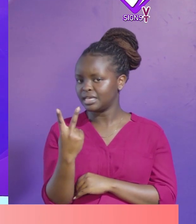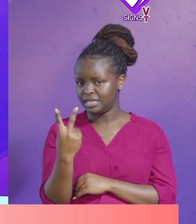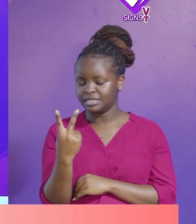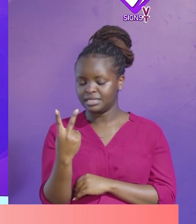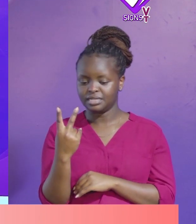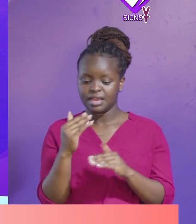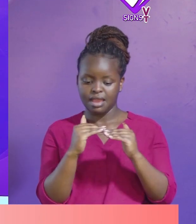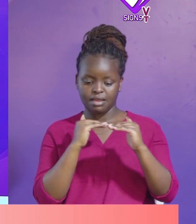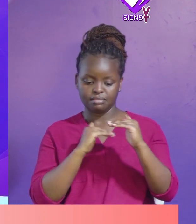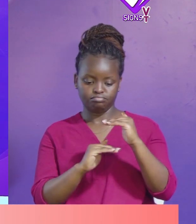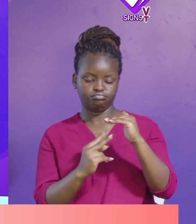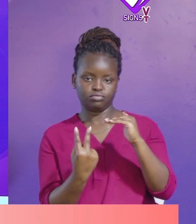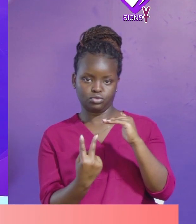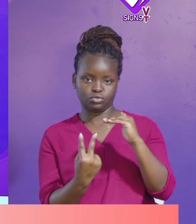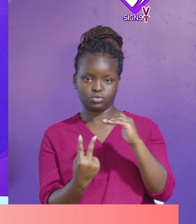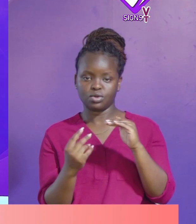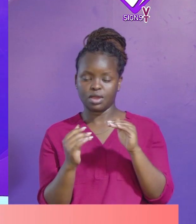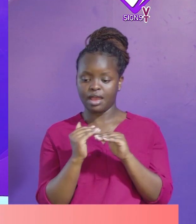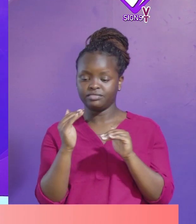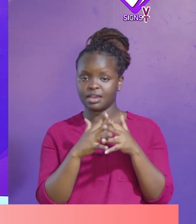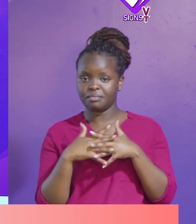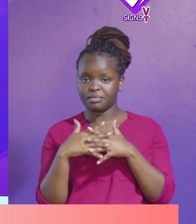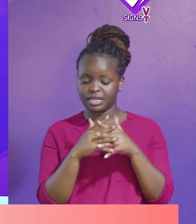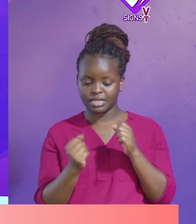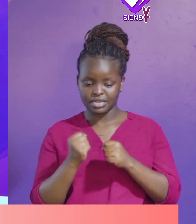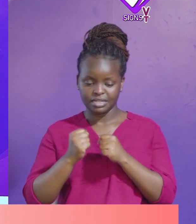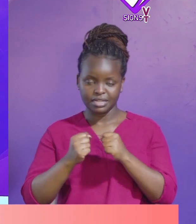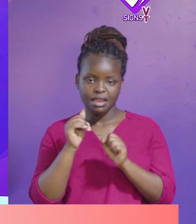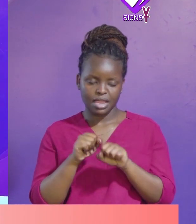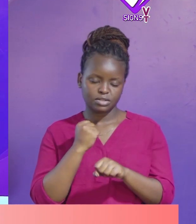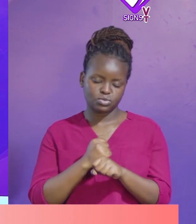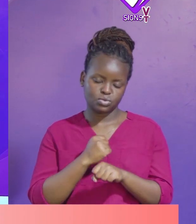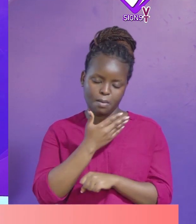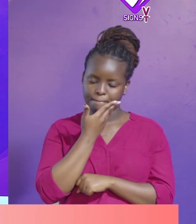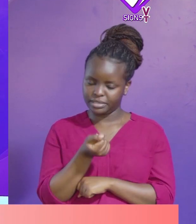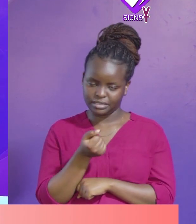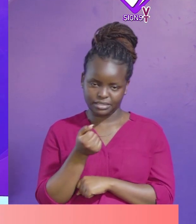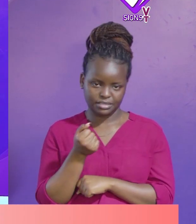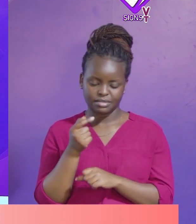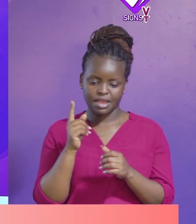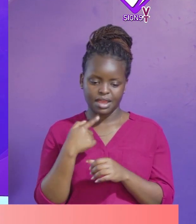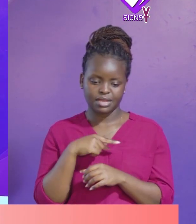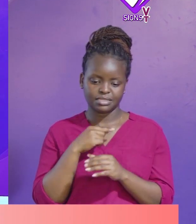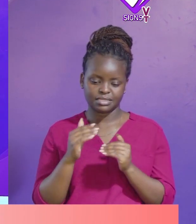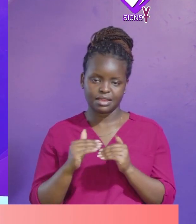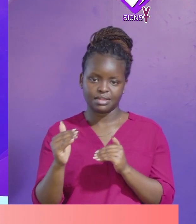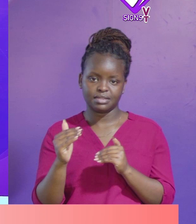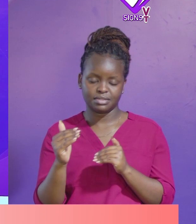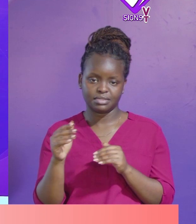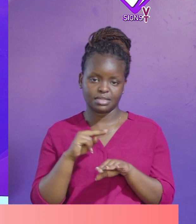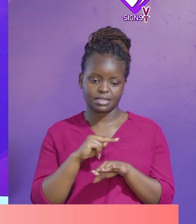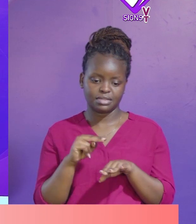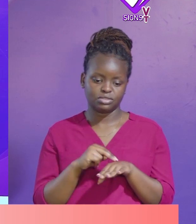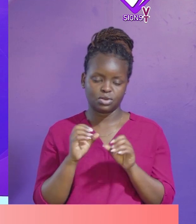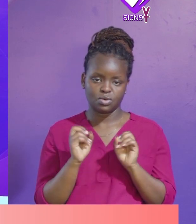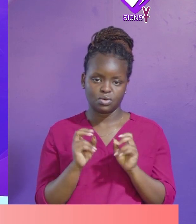shows that in athletics we can do better, and that's where we are headed as a nation. Okay,